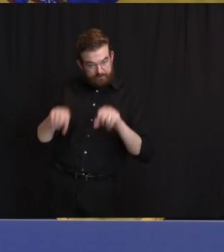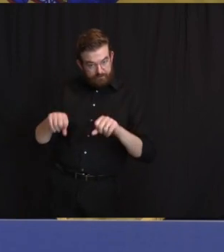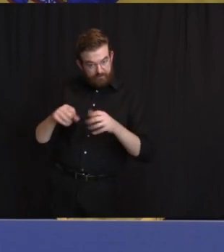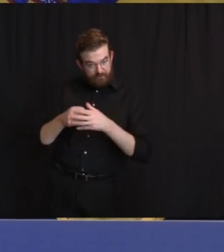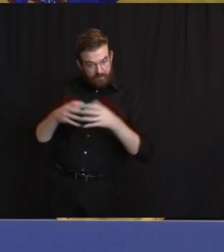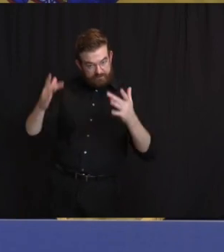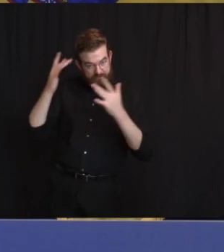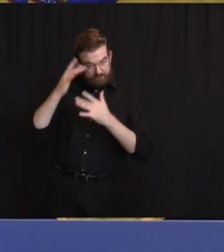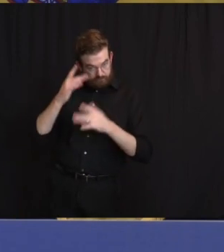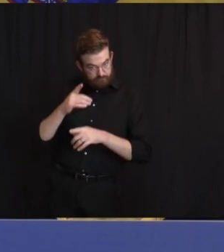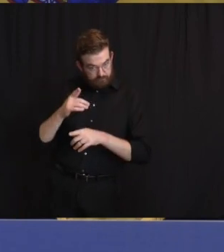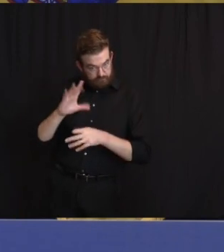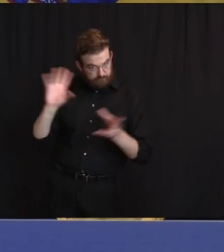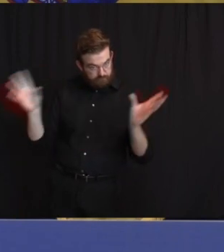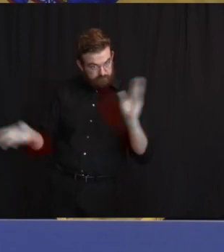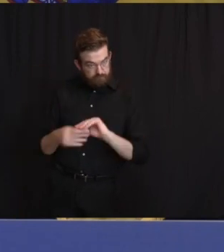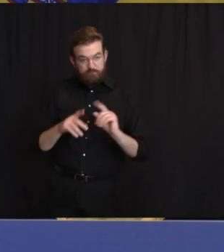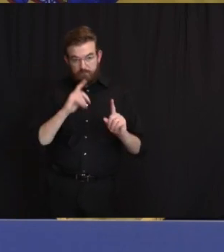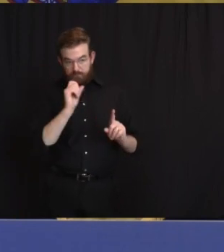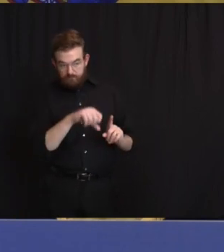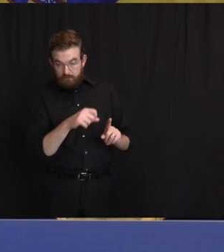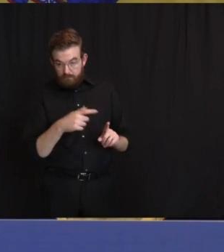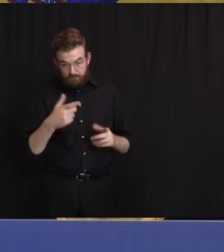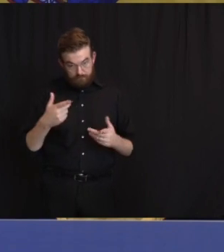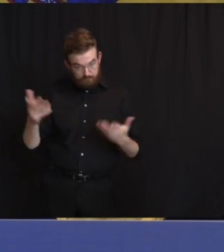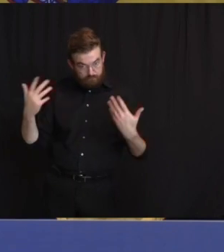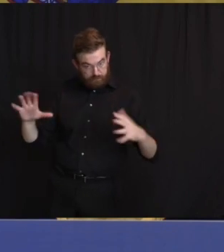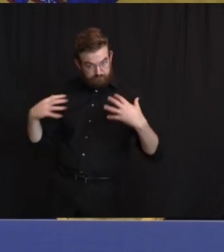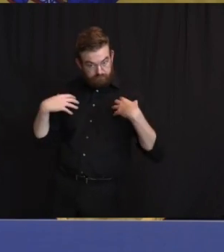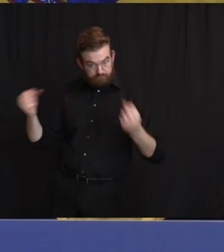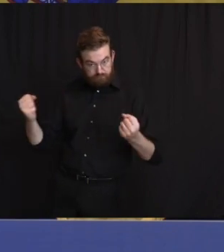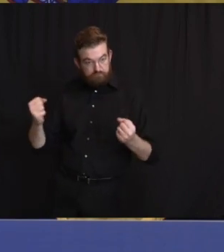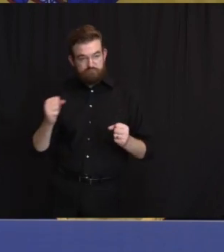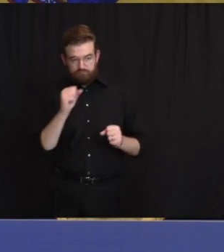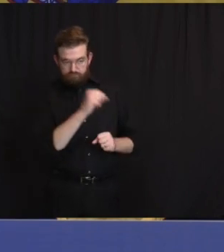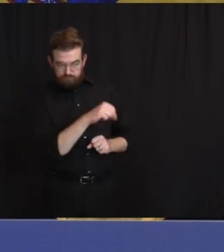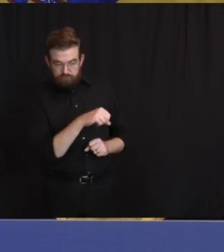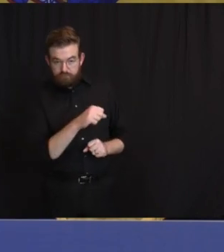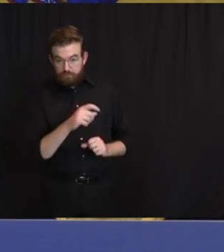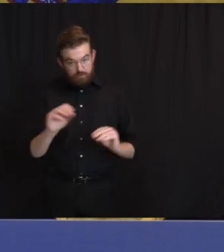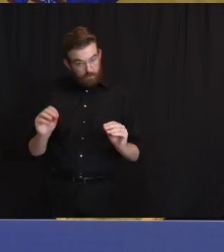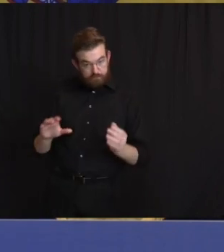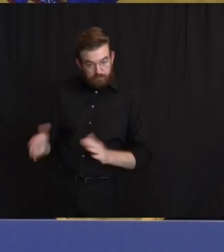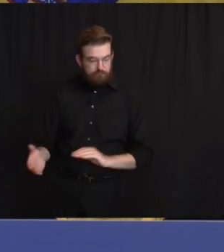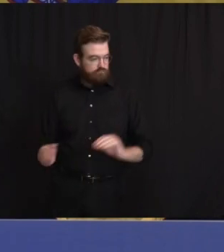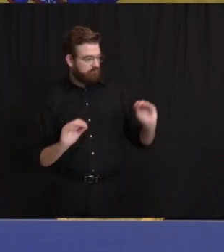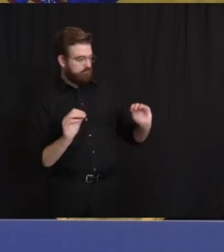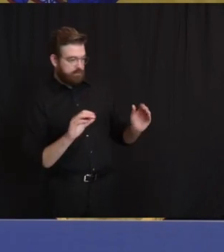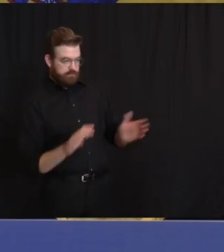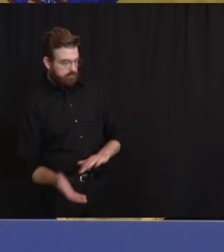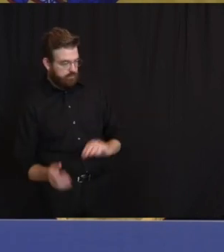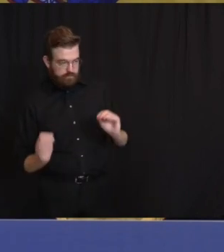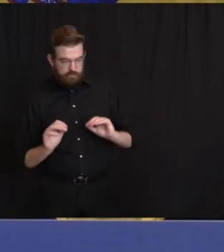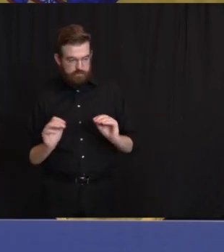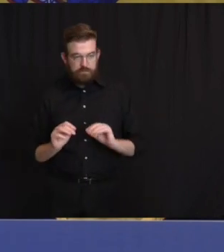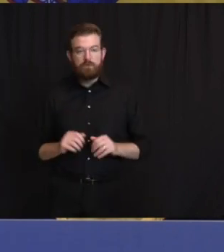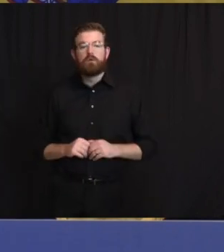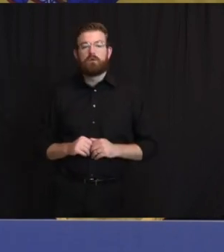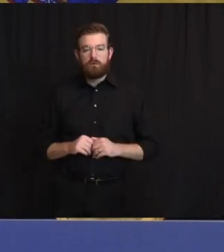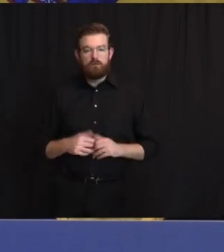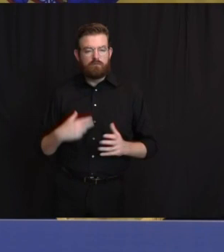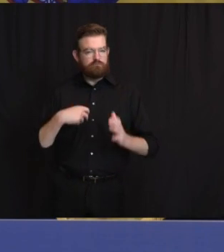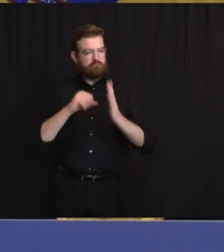the challenges and they're back on their feet, and still no fatalities. No. Thank God. I want to underscore the